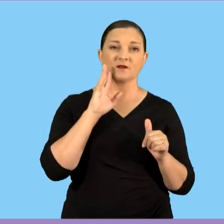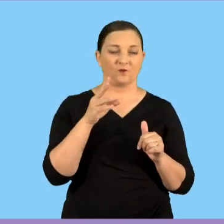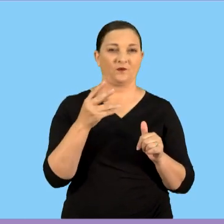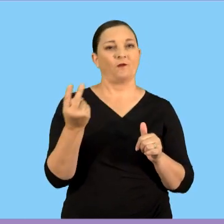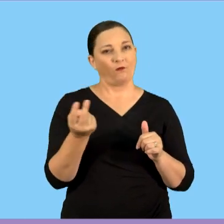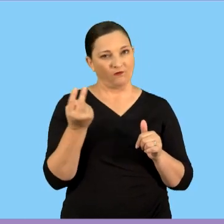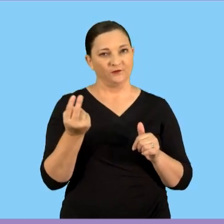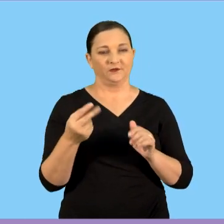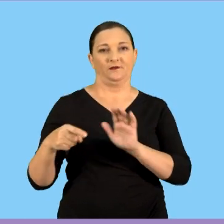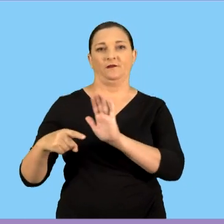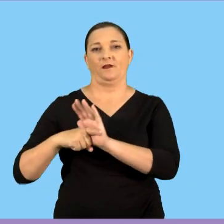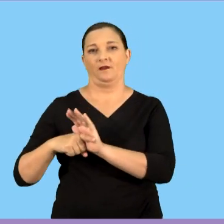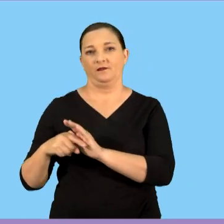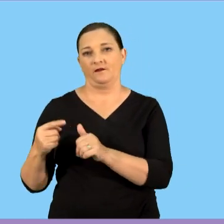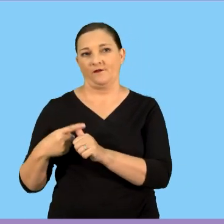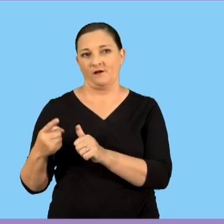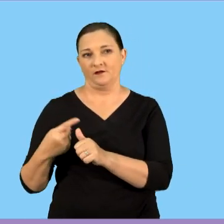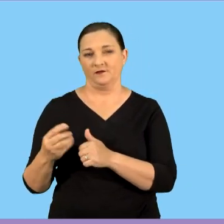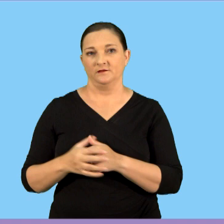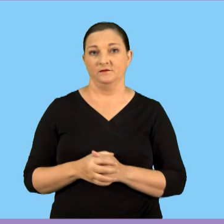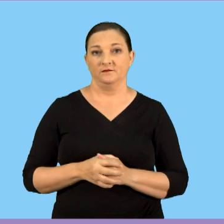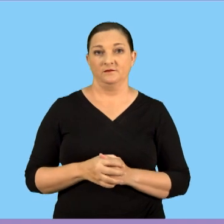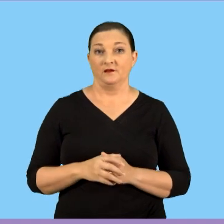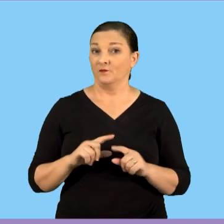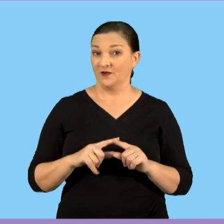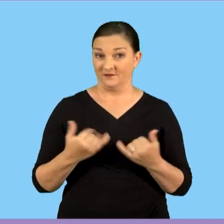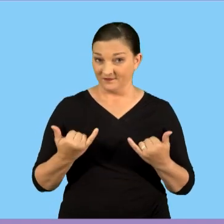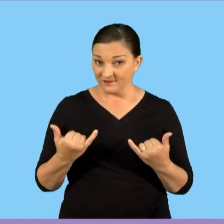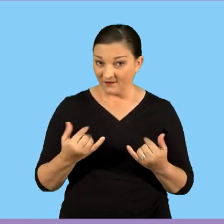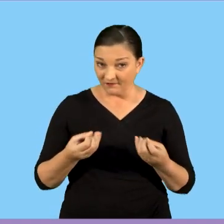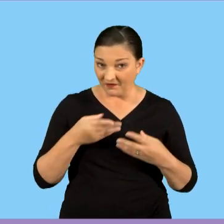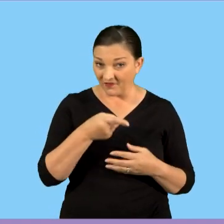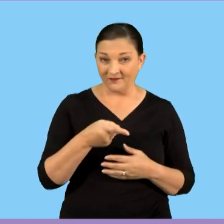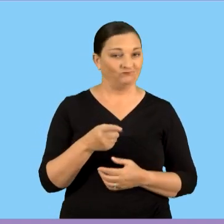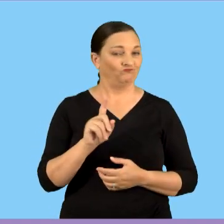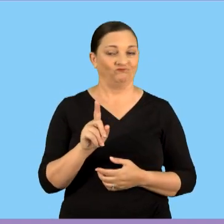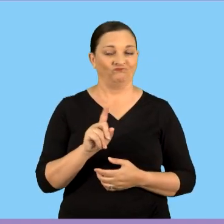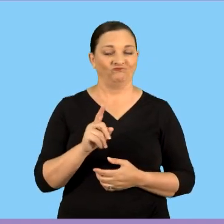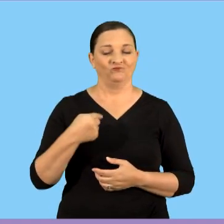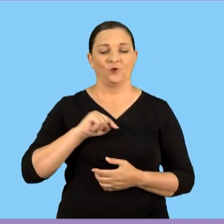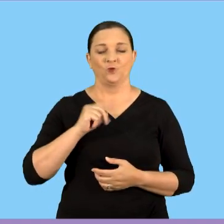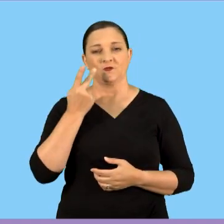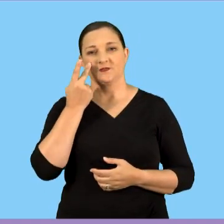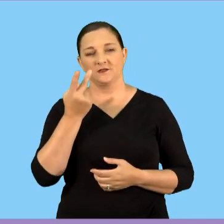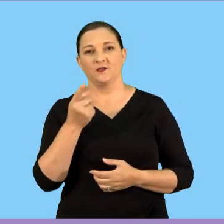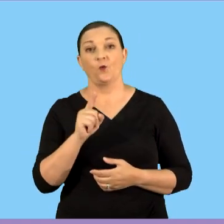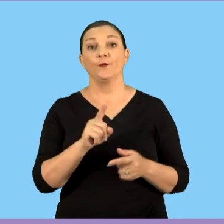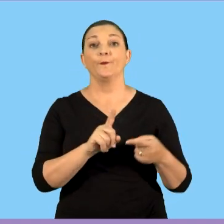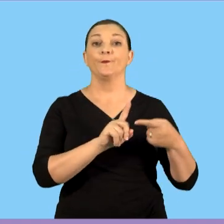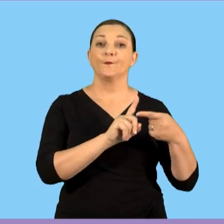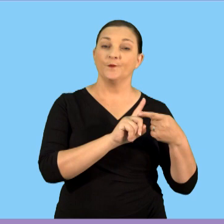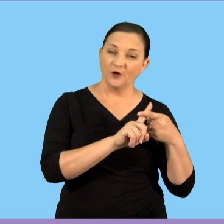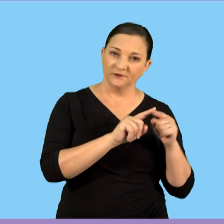that answer, the answer would also be a negative value. But that is not what we are given here. We are given